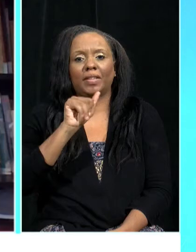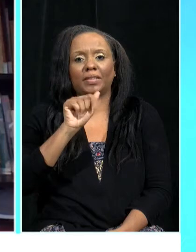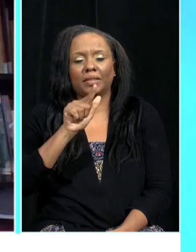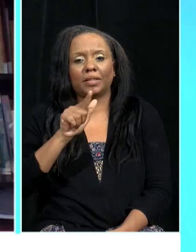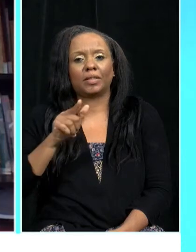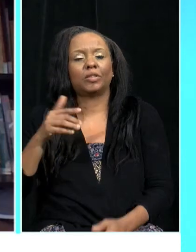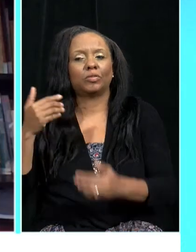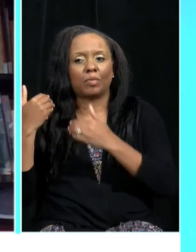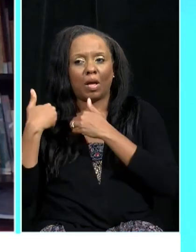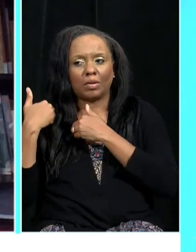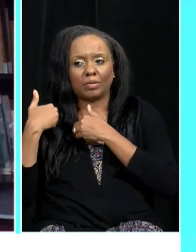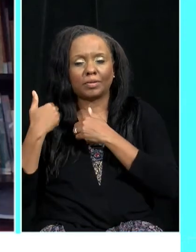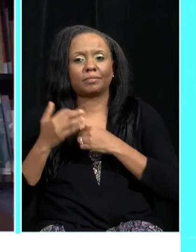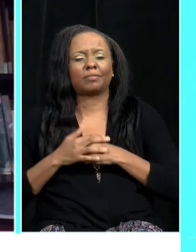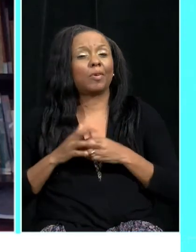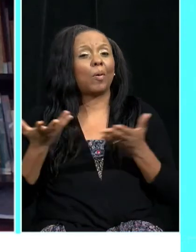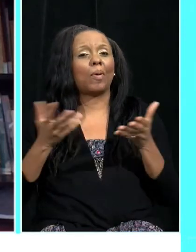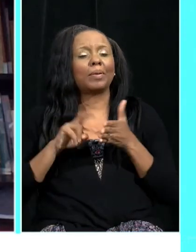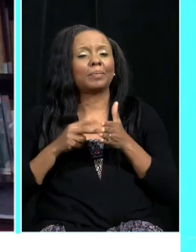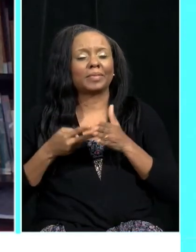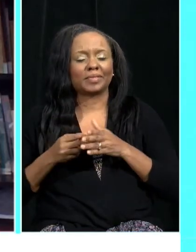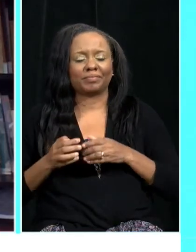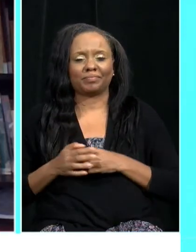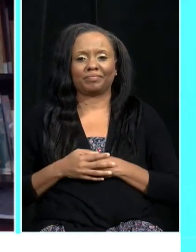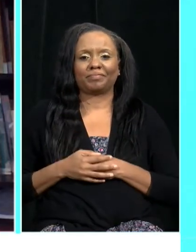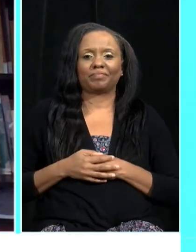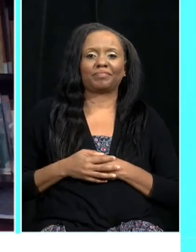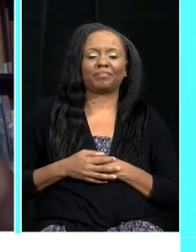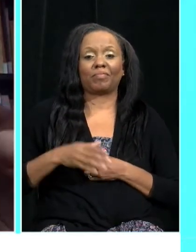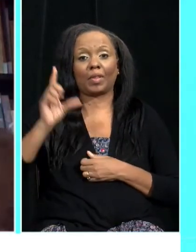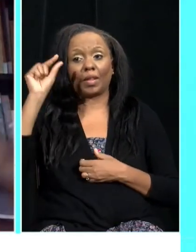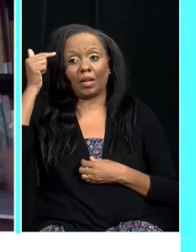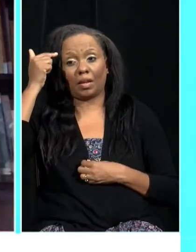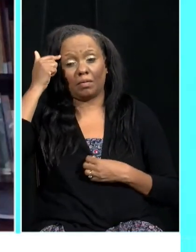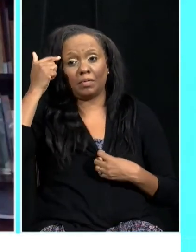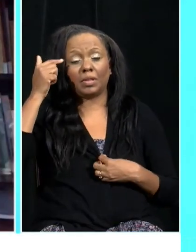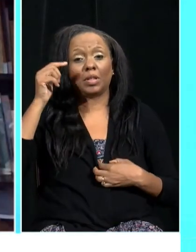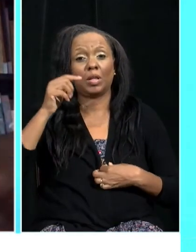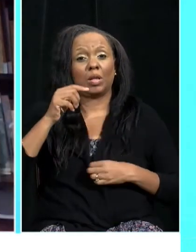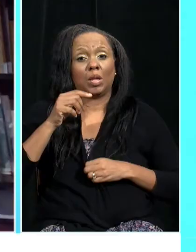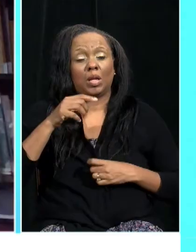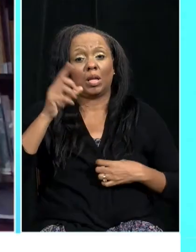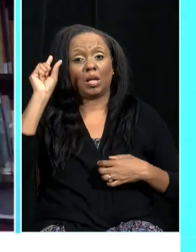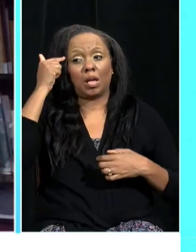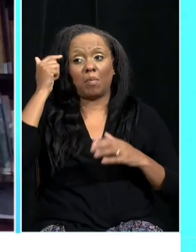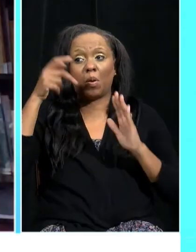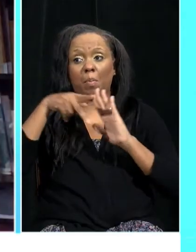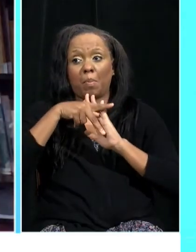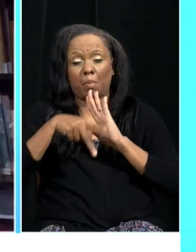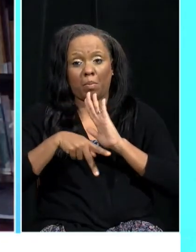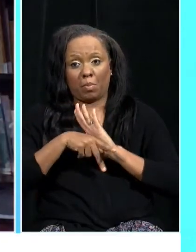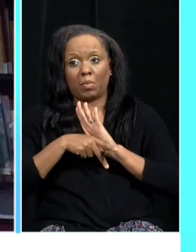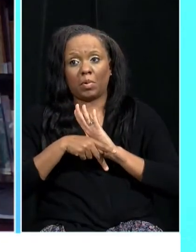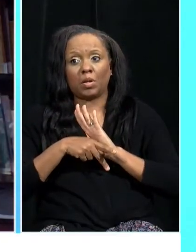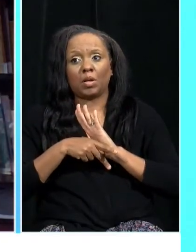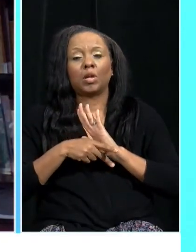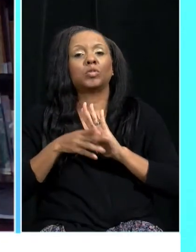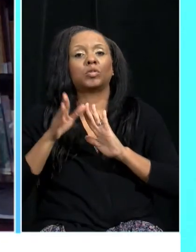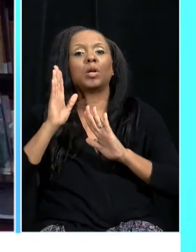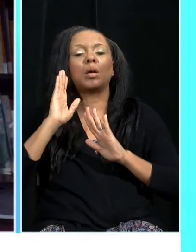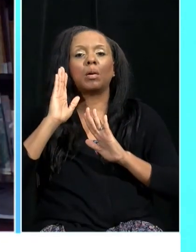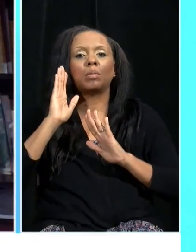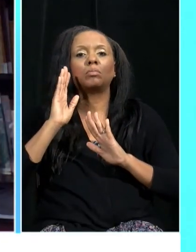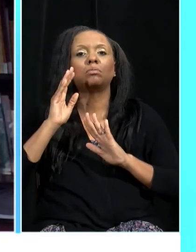that government policy in terms of revenue expenditure will operate within a fiscal framework. And I think that's